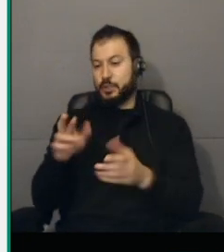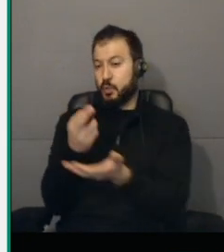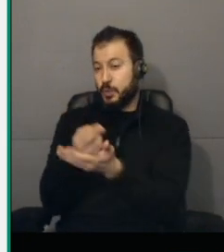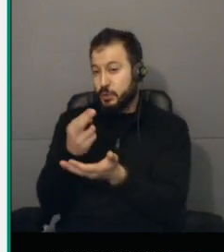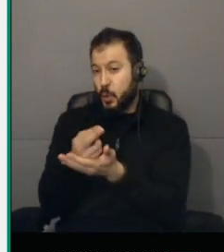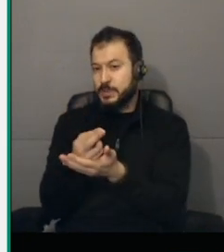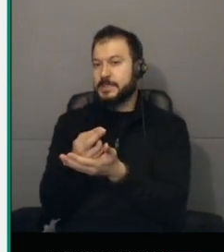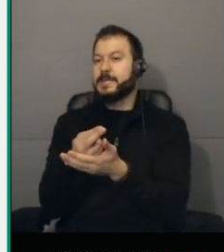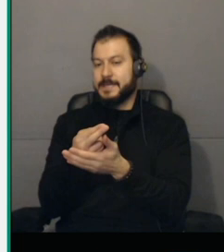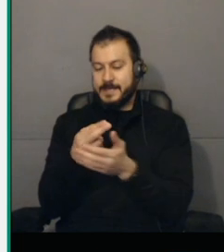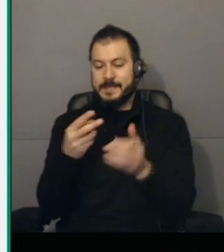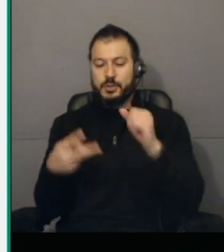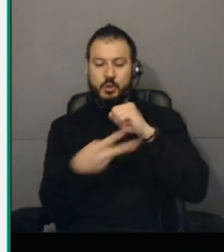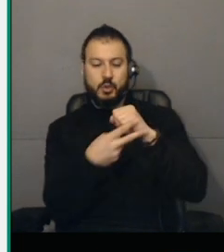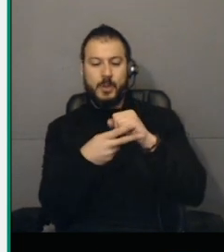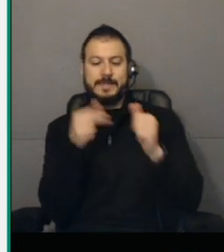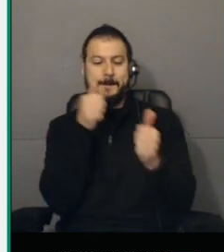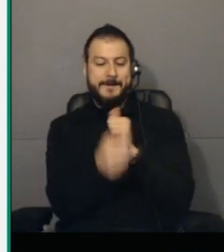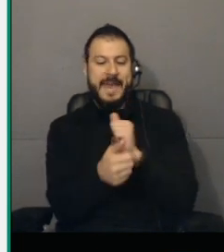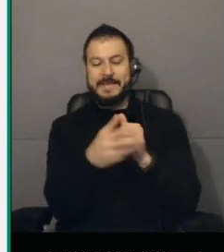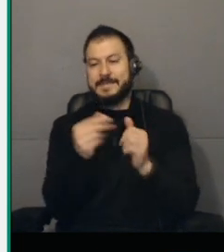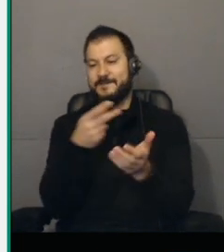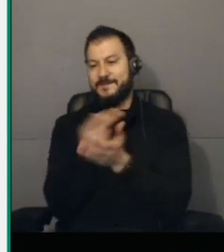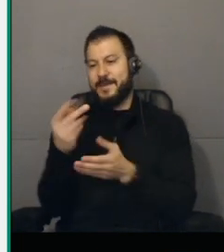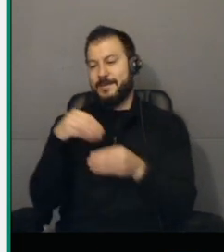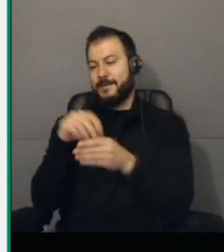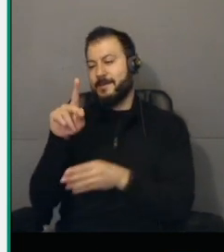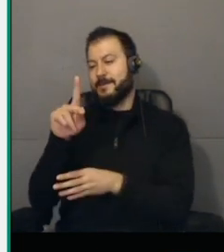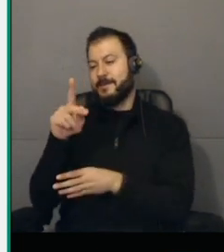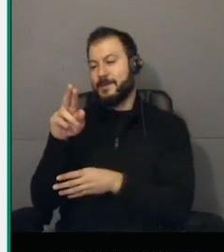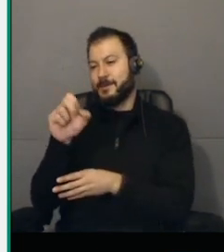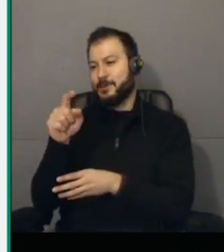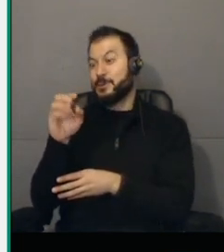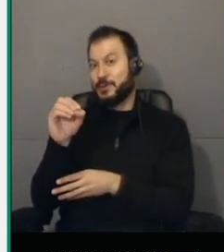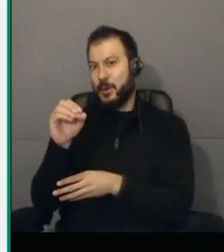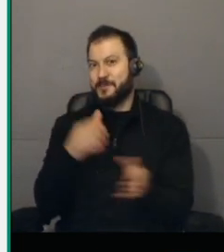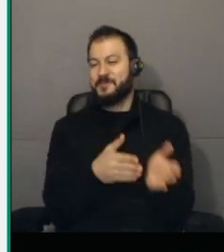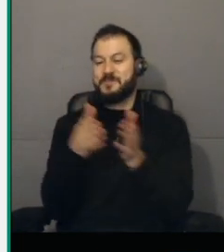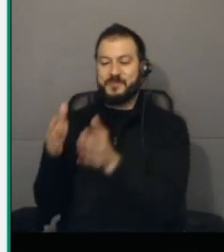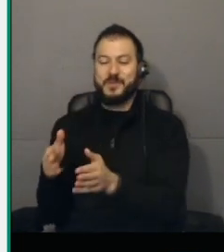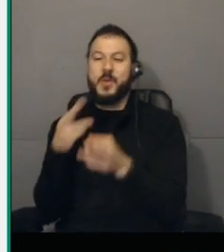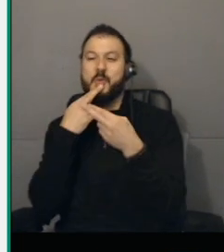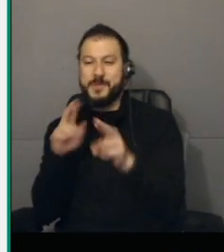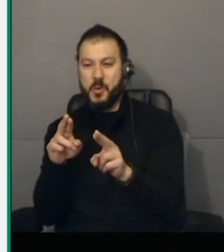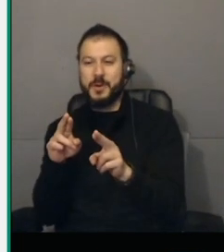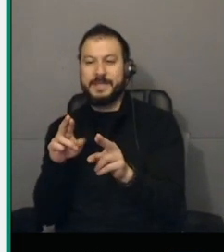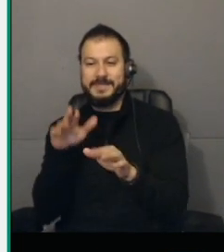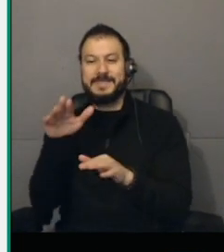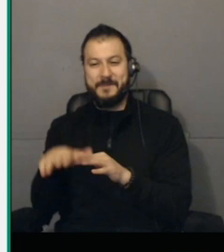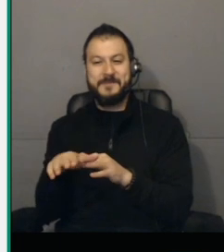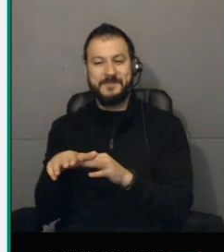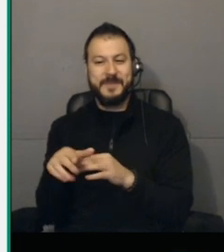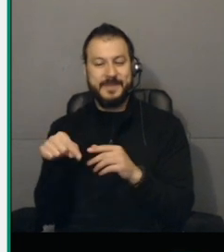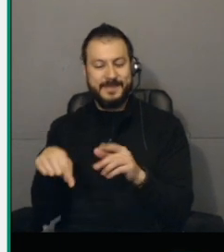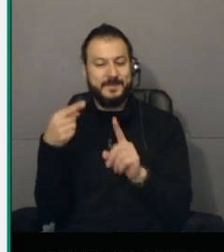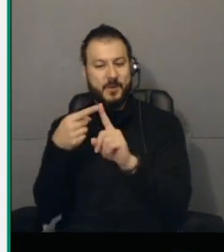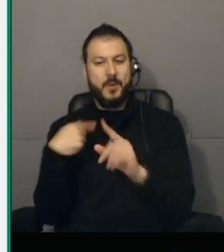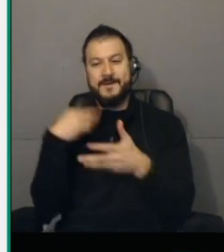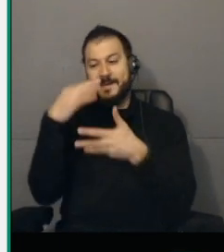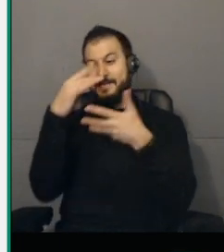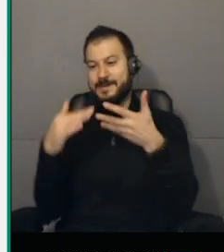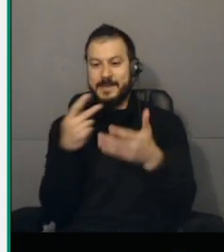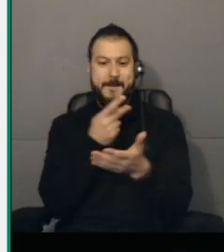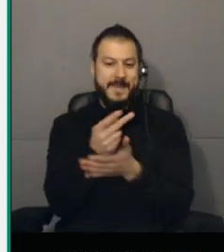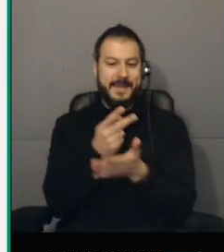and stores the passes and failures back into Cousteau, which brings us to the reporting step. And at this point, we have a list